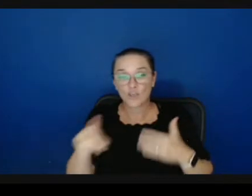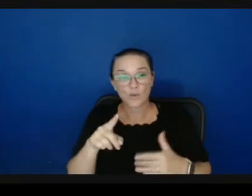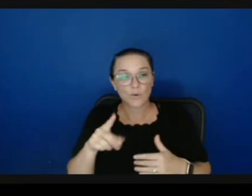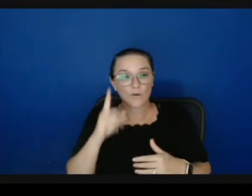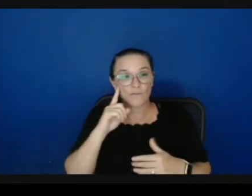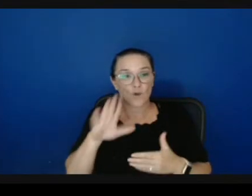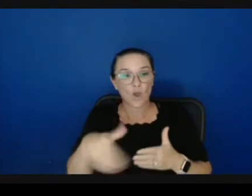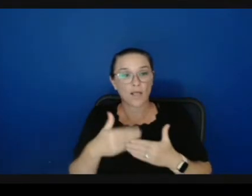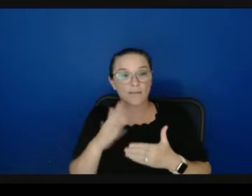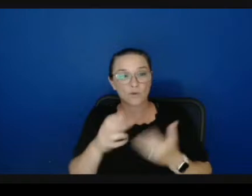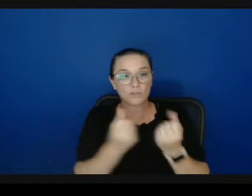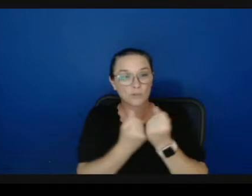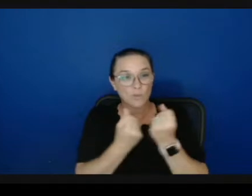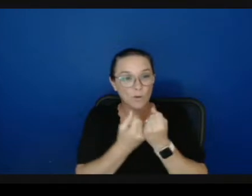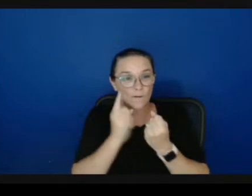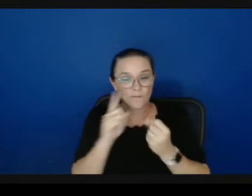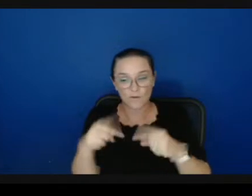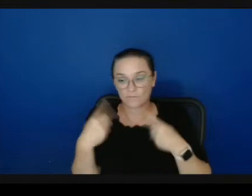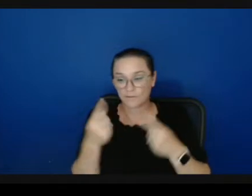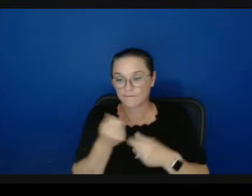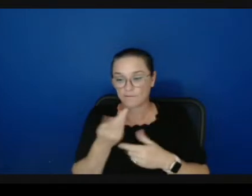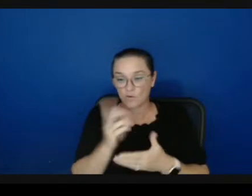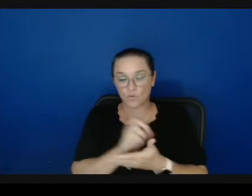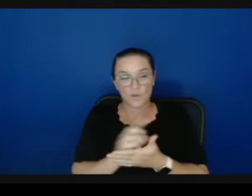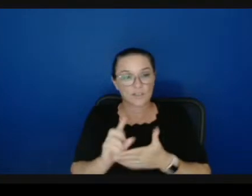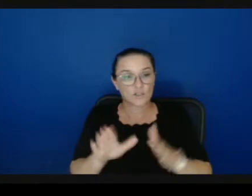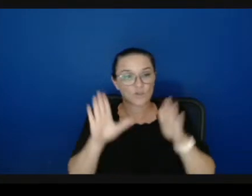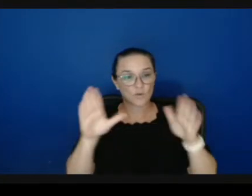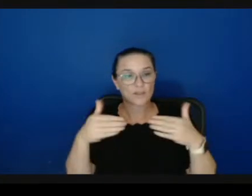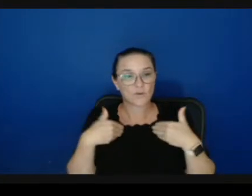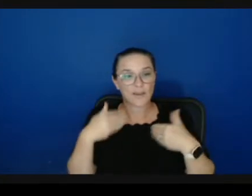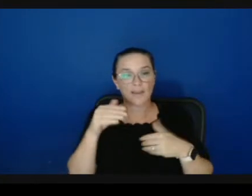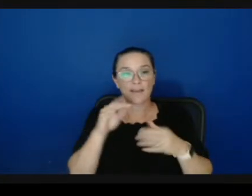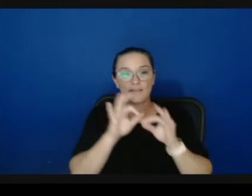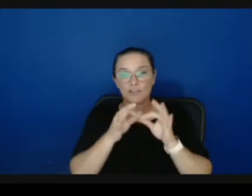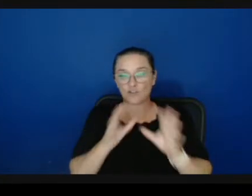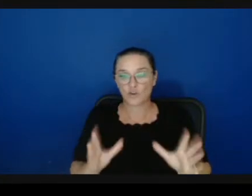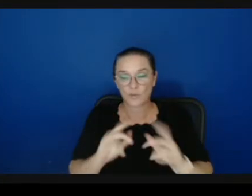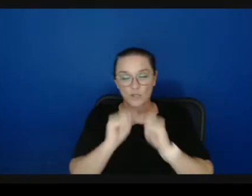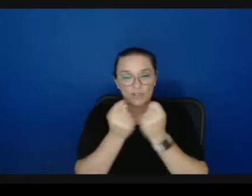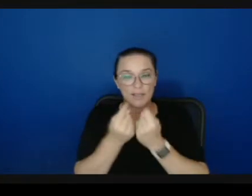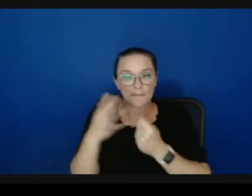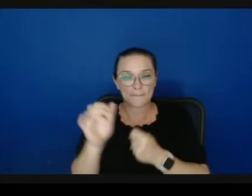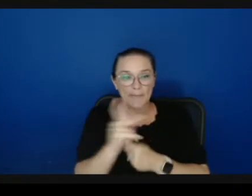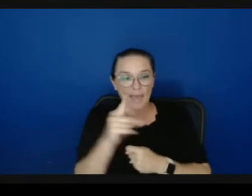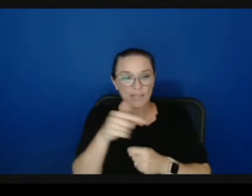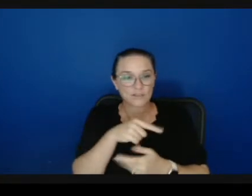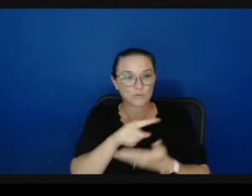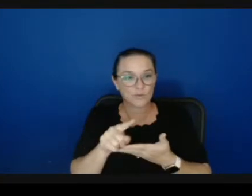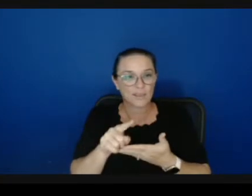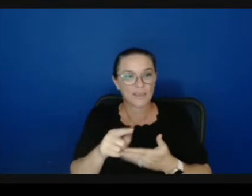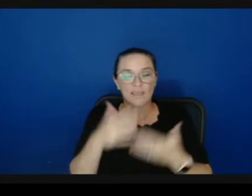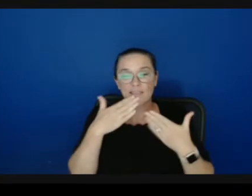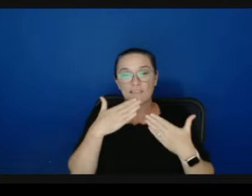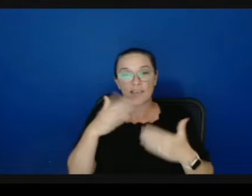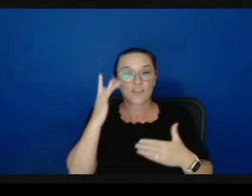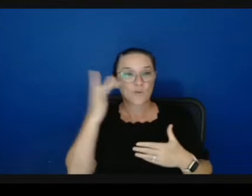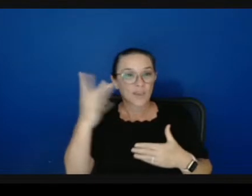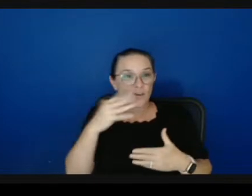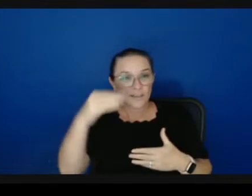all your support in the past few weeks. Great to have our ASL team back with us this week as well. Mahalo, Carrie, and